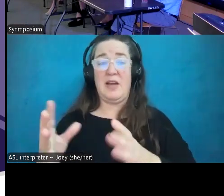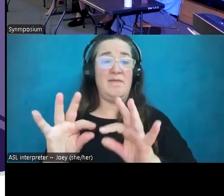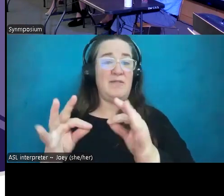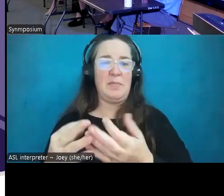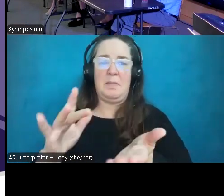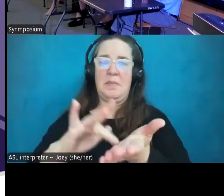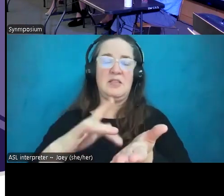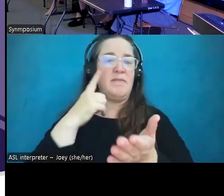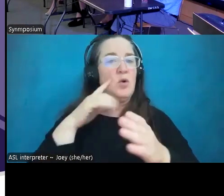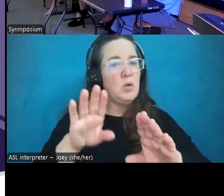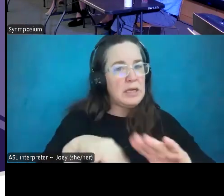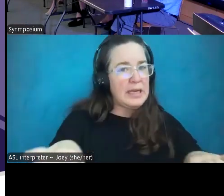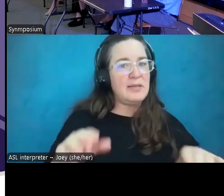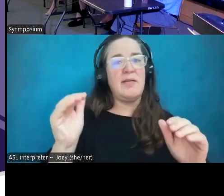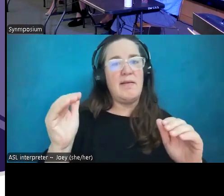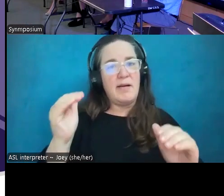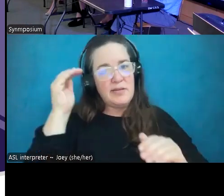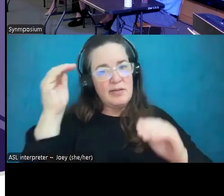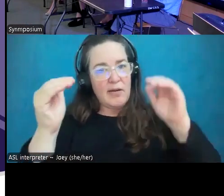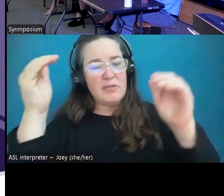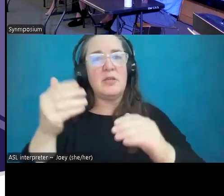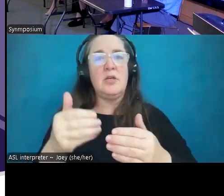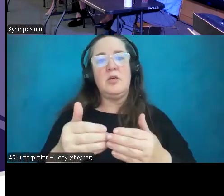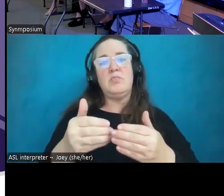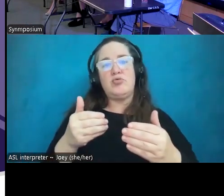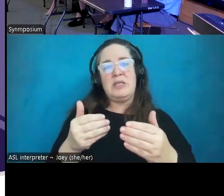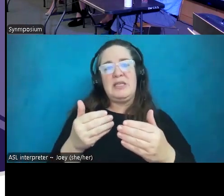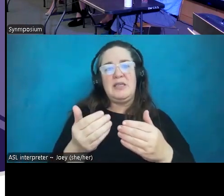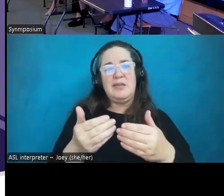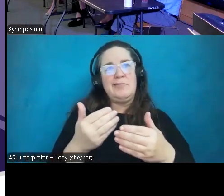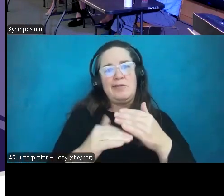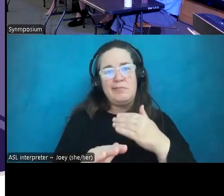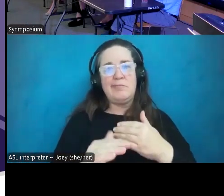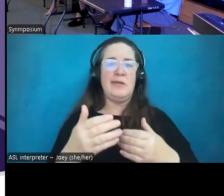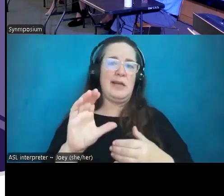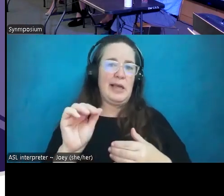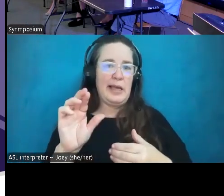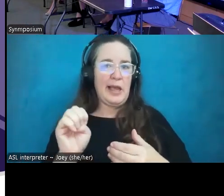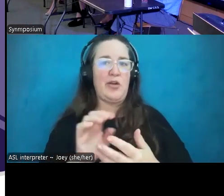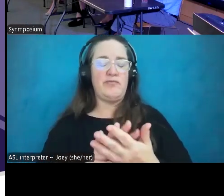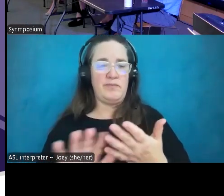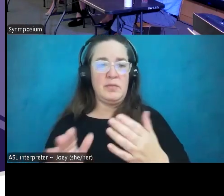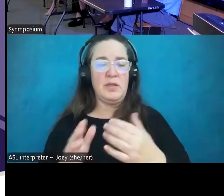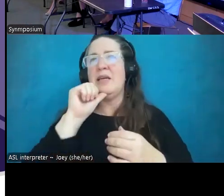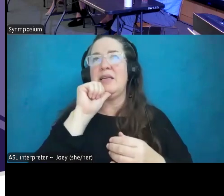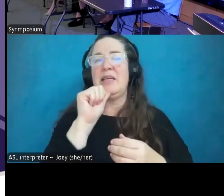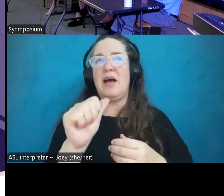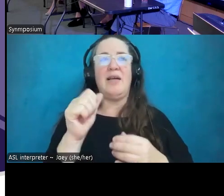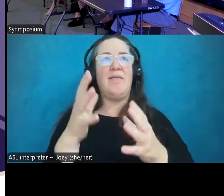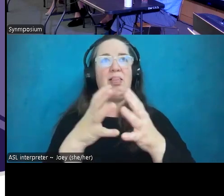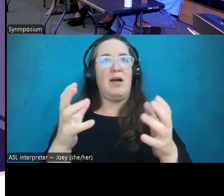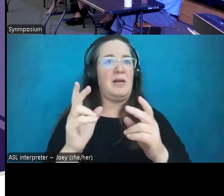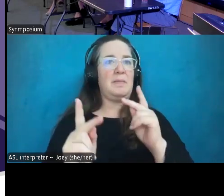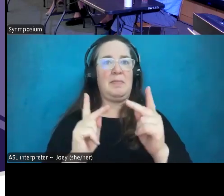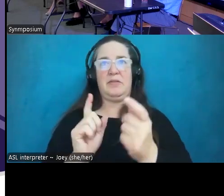I think, it's difficult when there is not a lot of people to see the patients. I